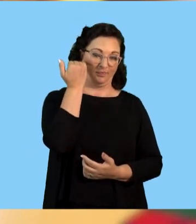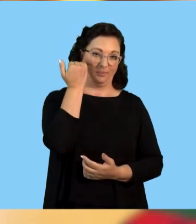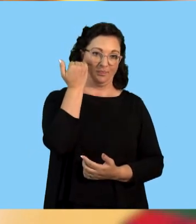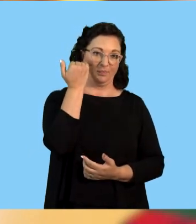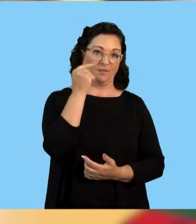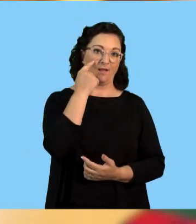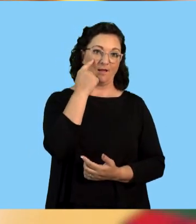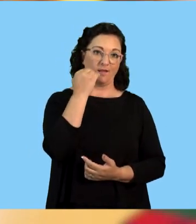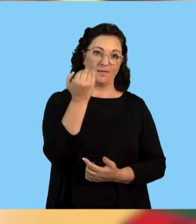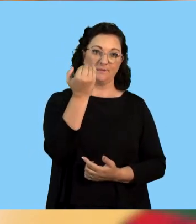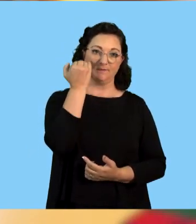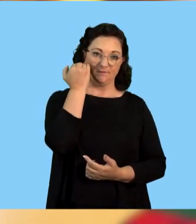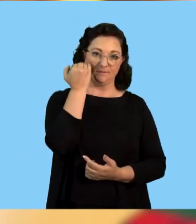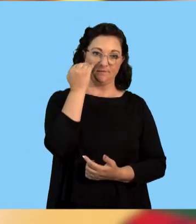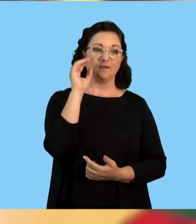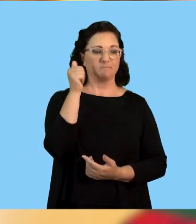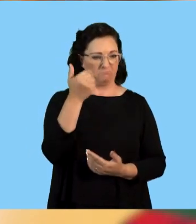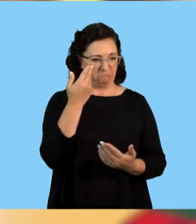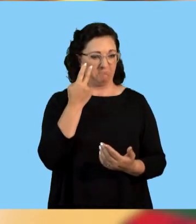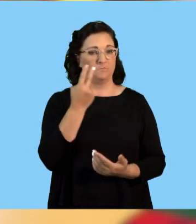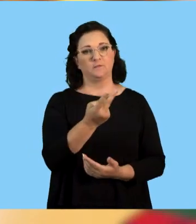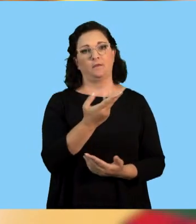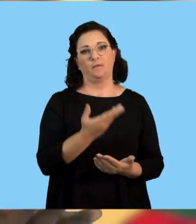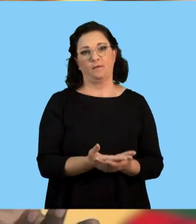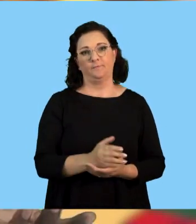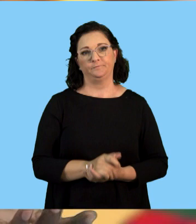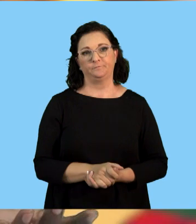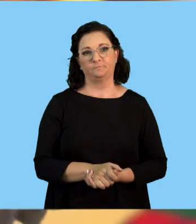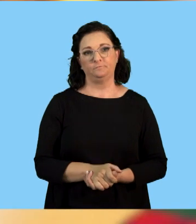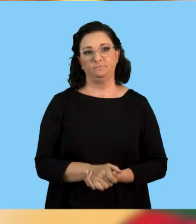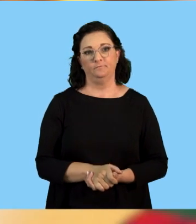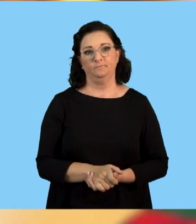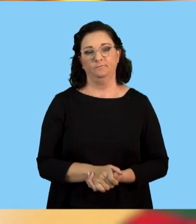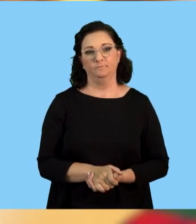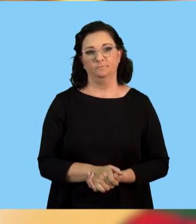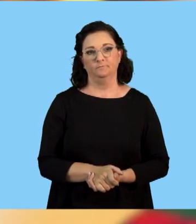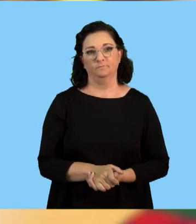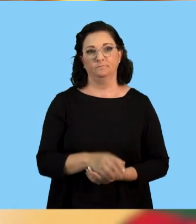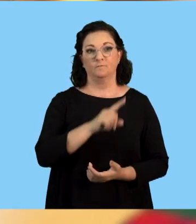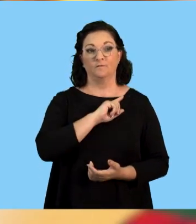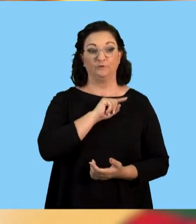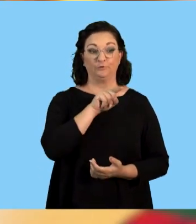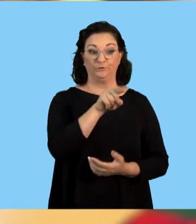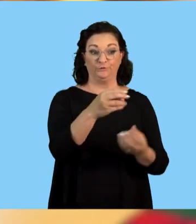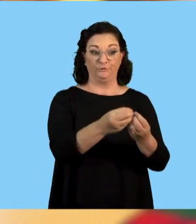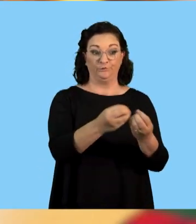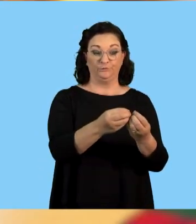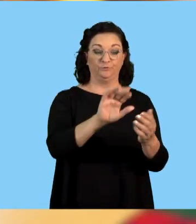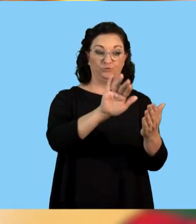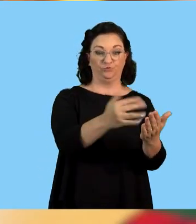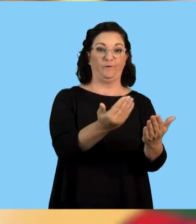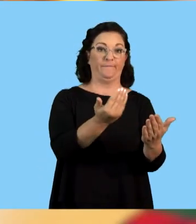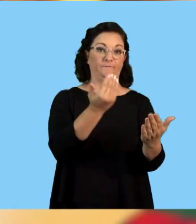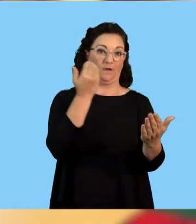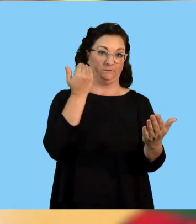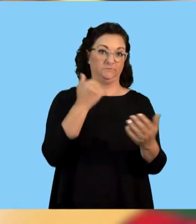your eyes. And because it goes into your eyes, you can be able to see the object. So then that means that object has reflected the